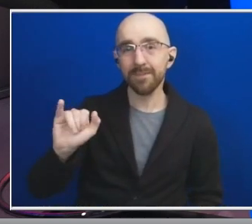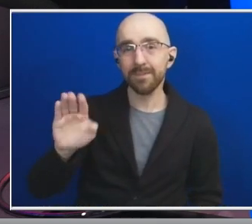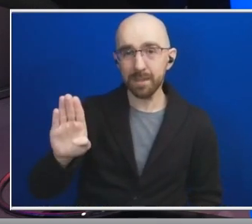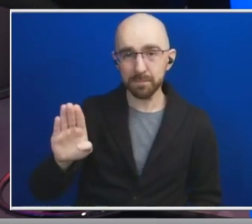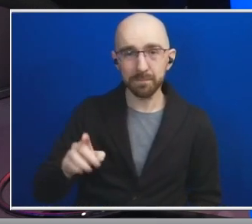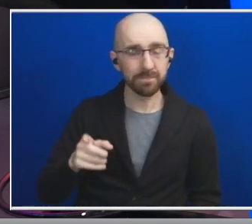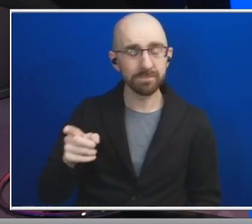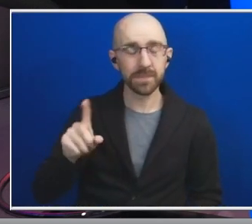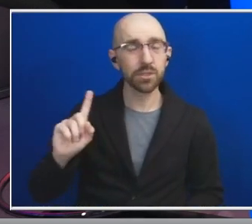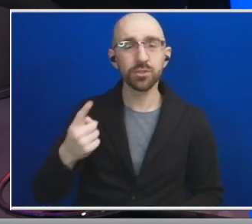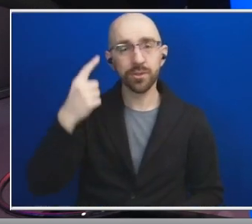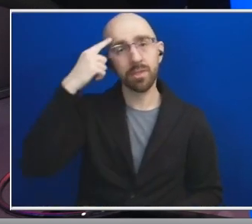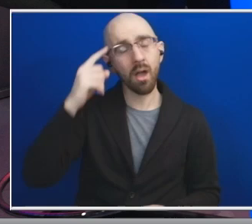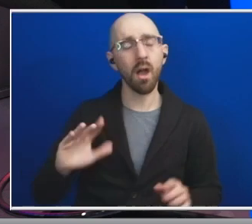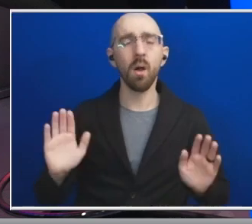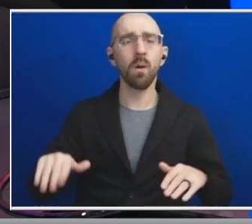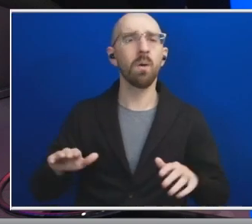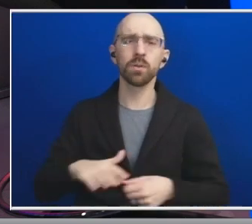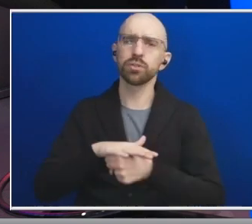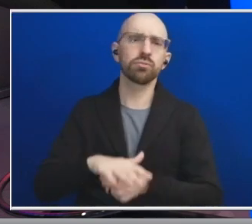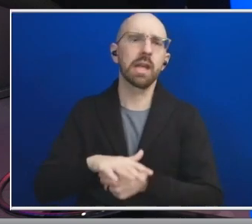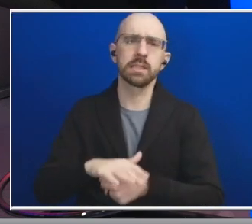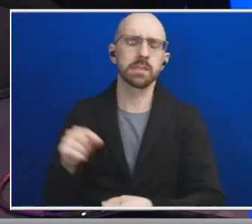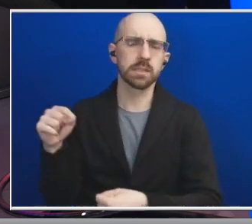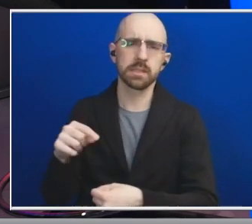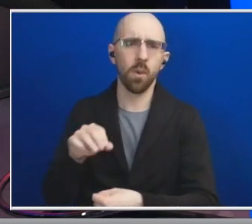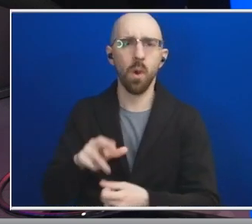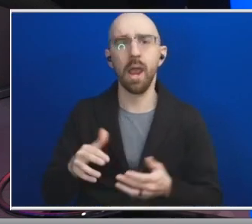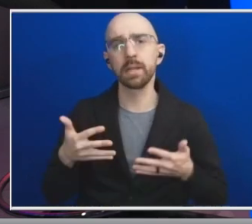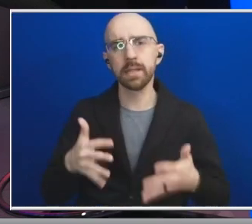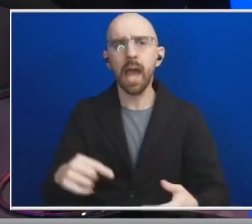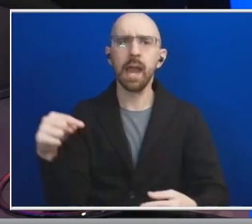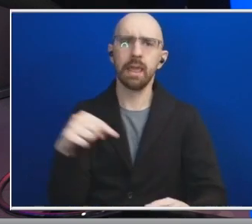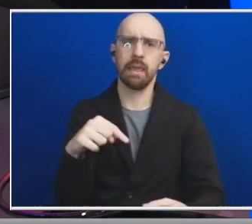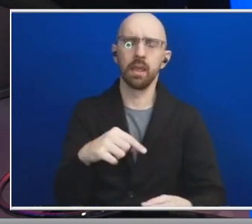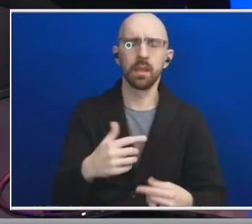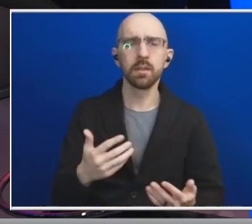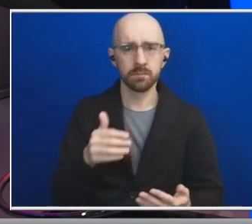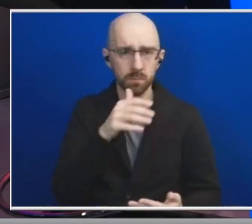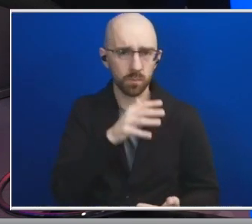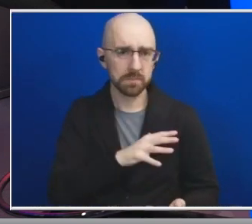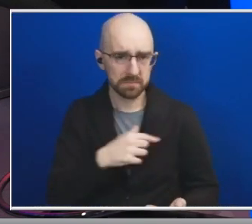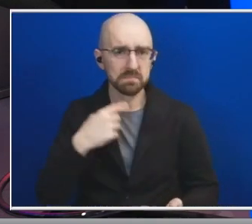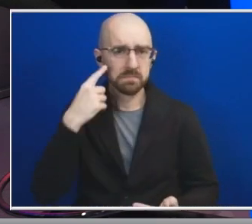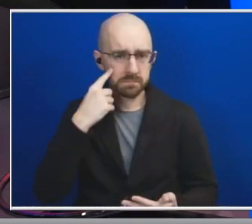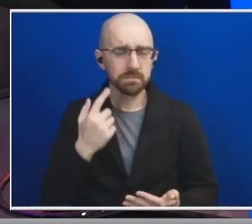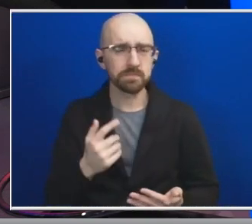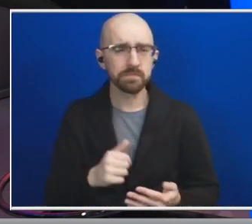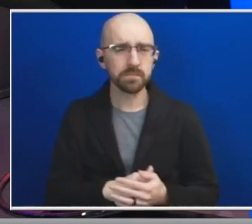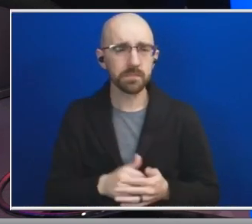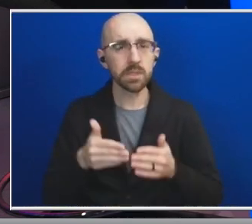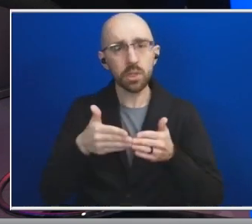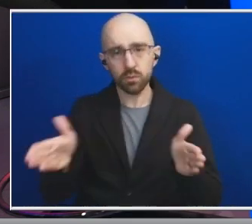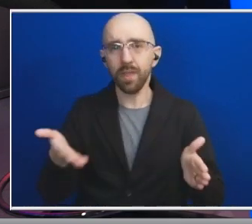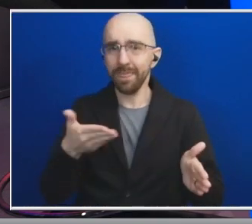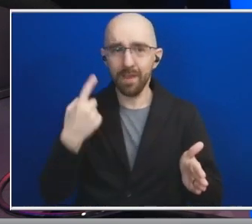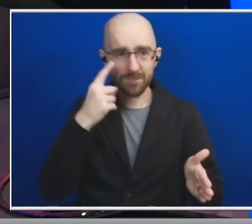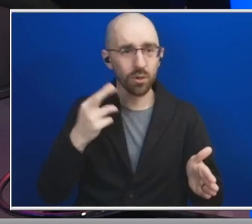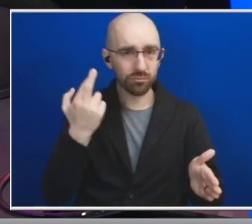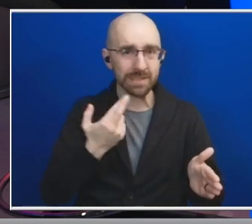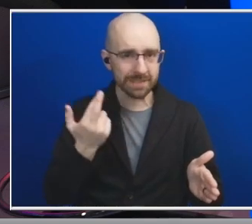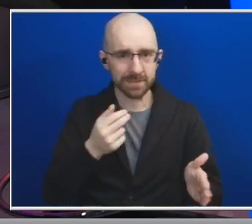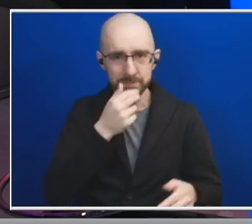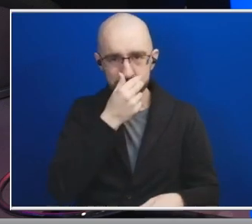was stress or anxiety. So women do, I think it's okay. Yeah. Generalizations are there for a reason, and women tend to do